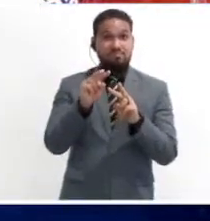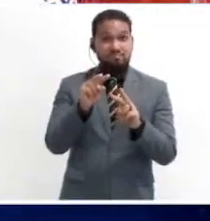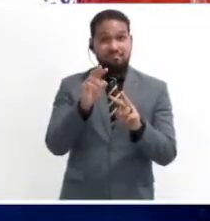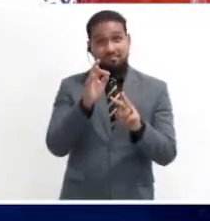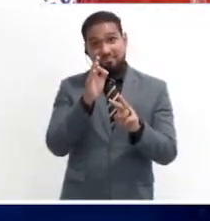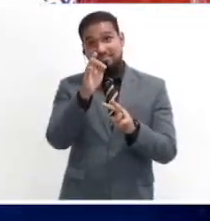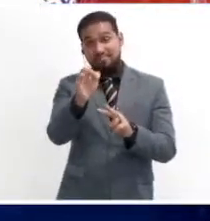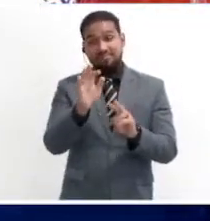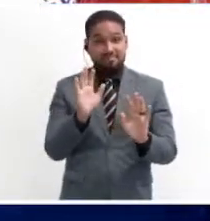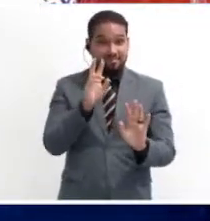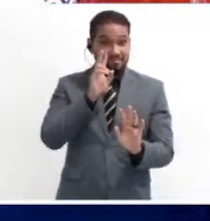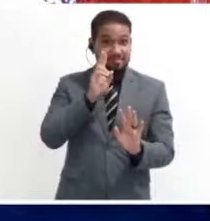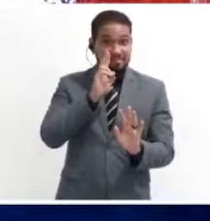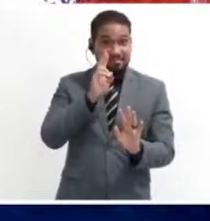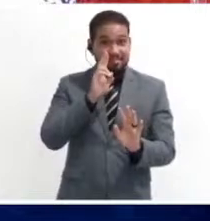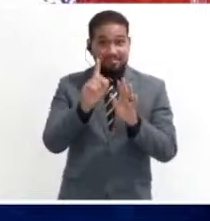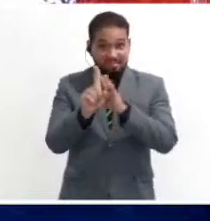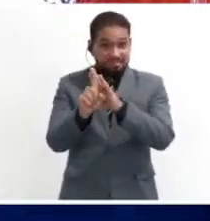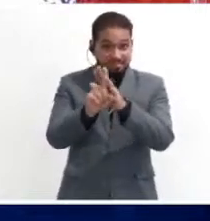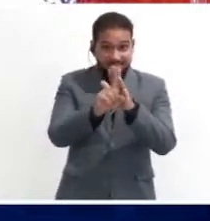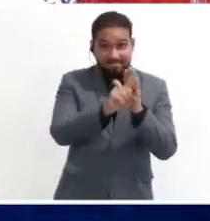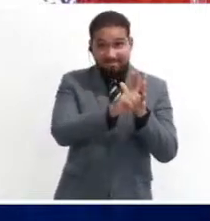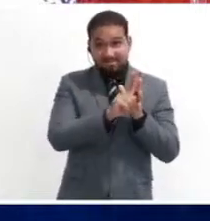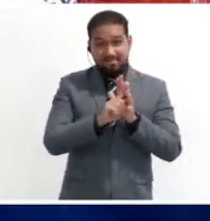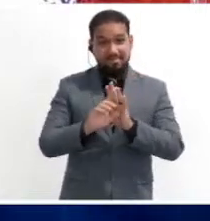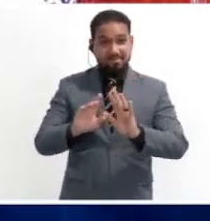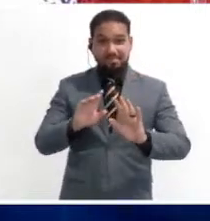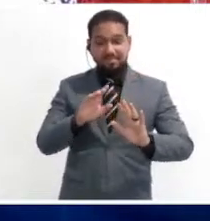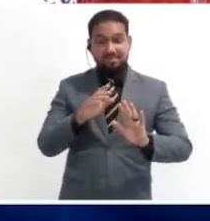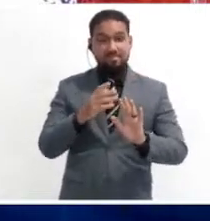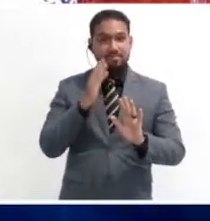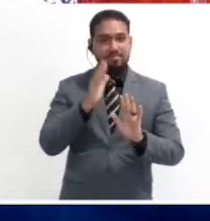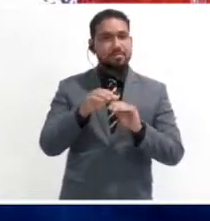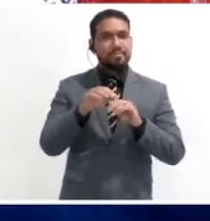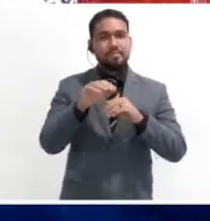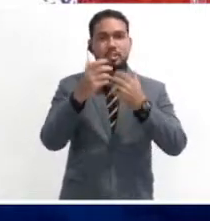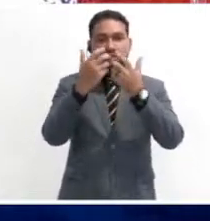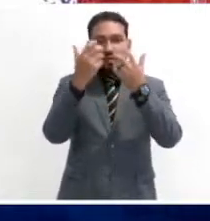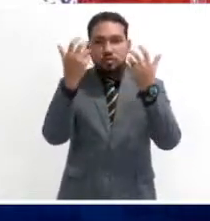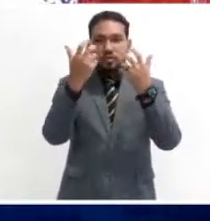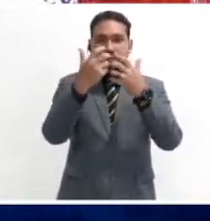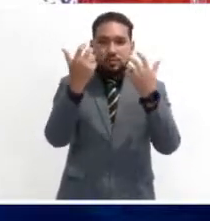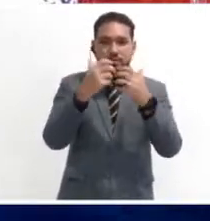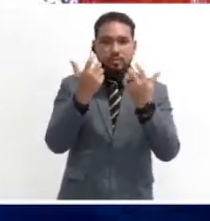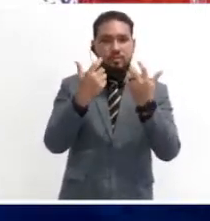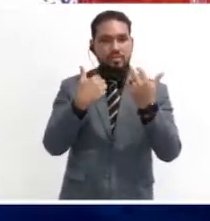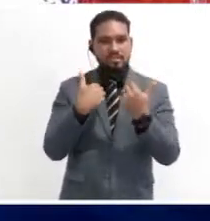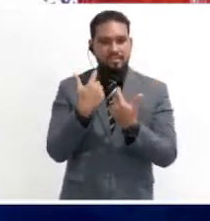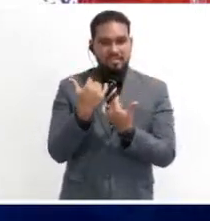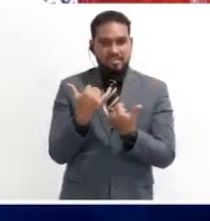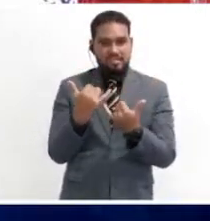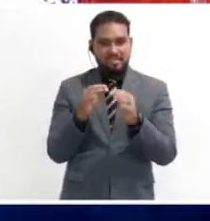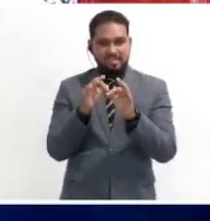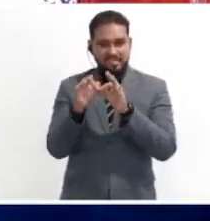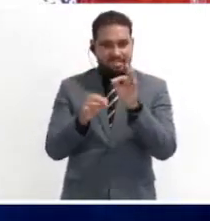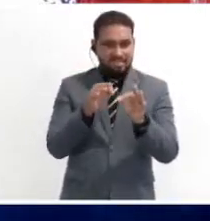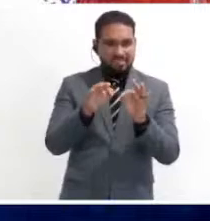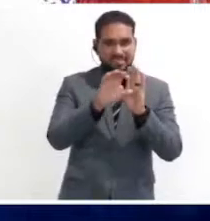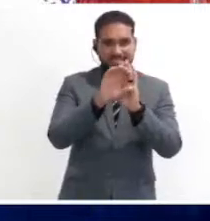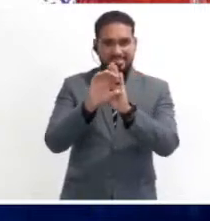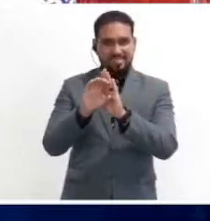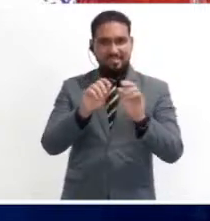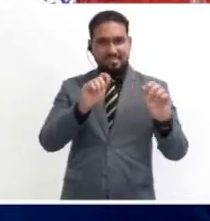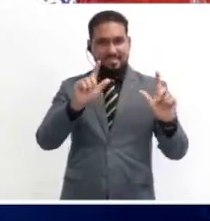So again, graphically showing what I just described in the other images, but you see the die bump pitch there in that kind